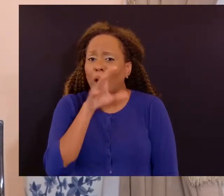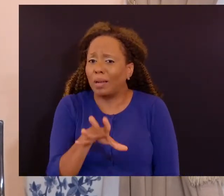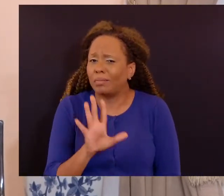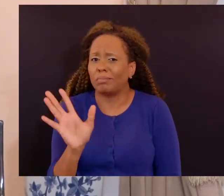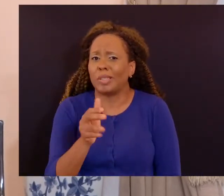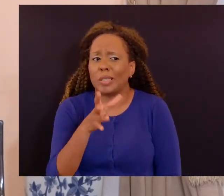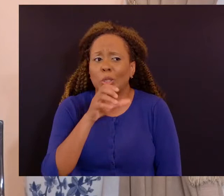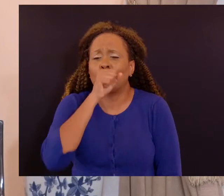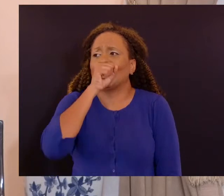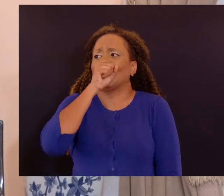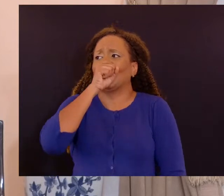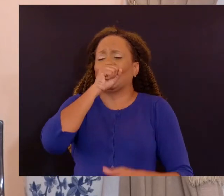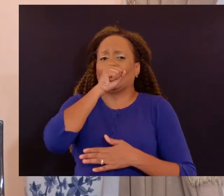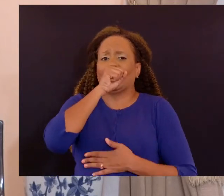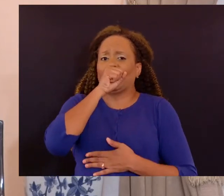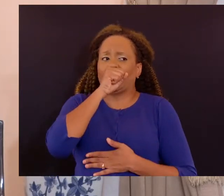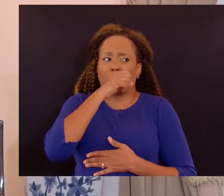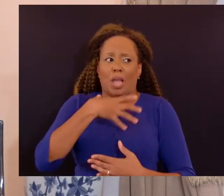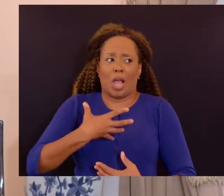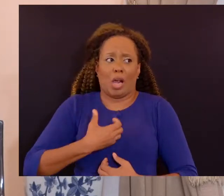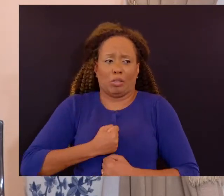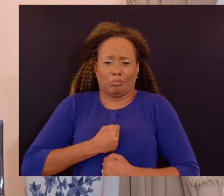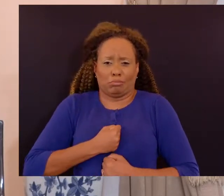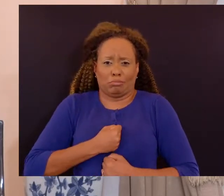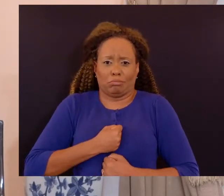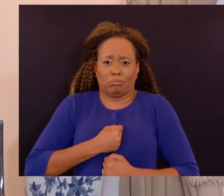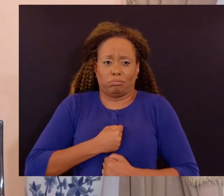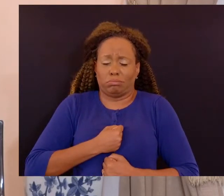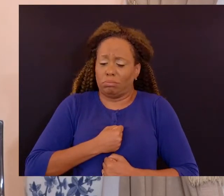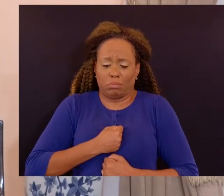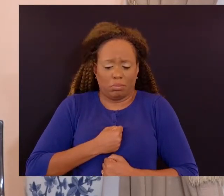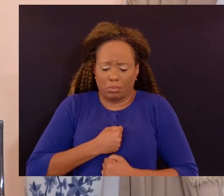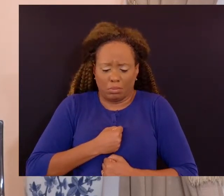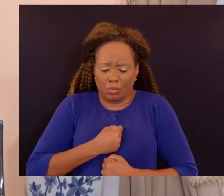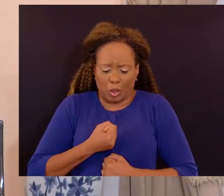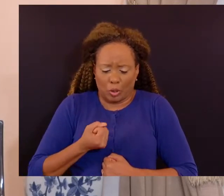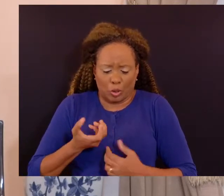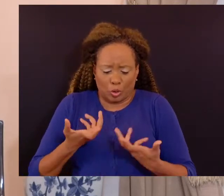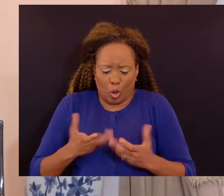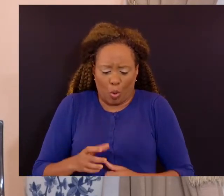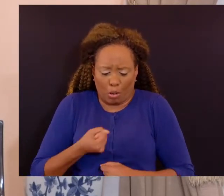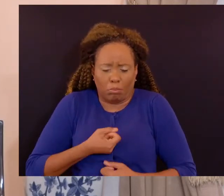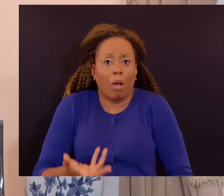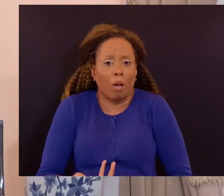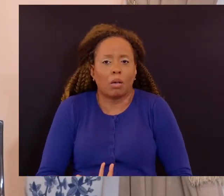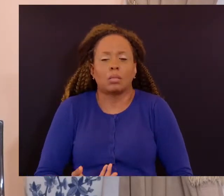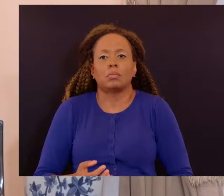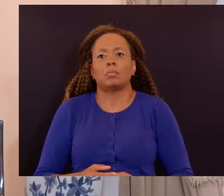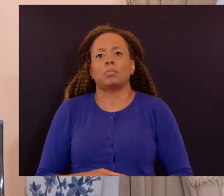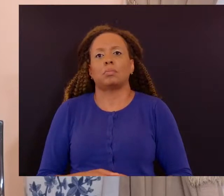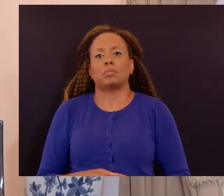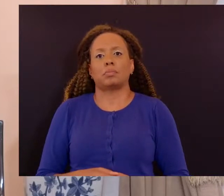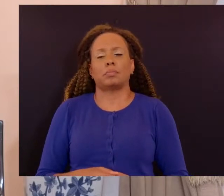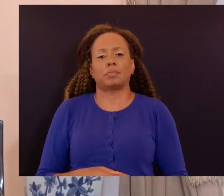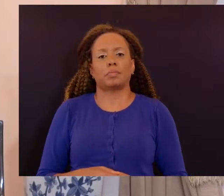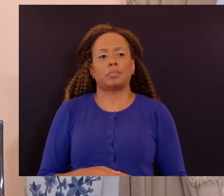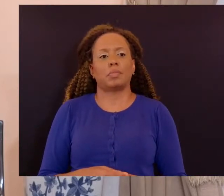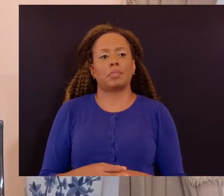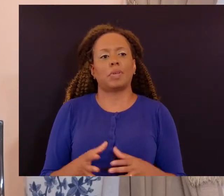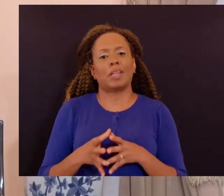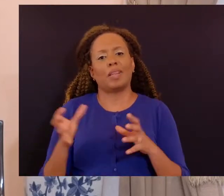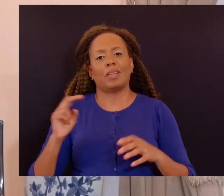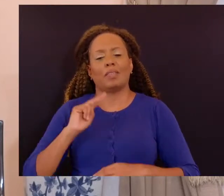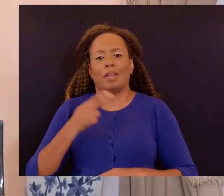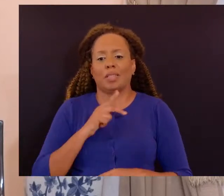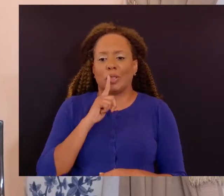they're depressed. And as a society, we got to get past that, because the truth is, I think all of us are a little anxious about something in relation to